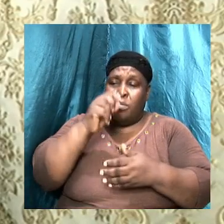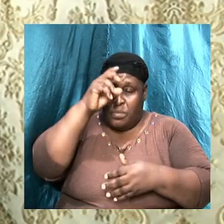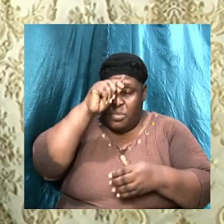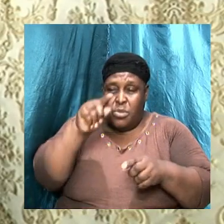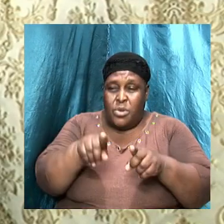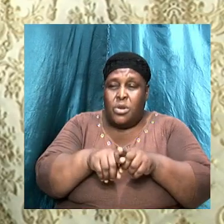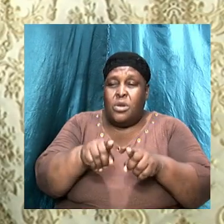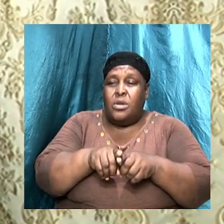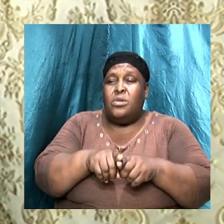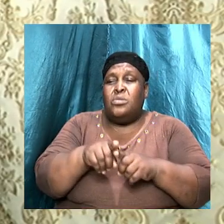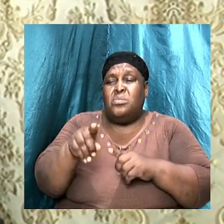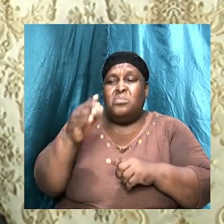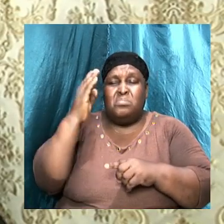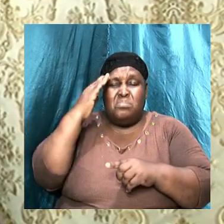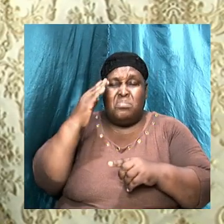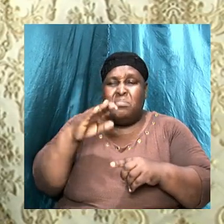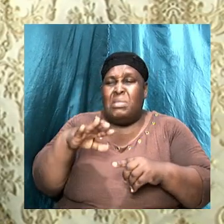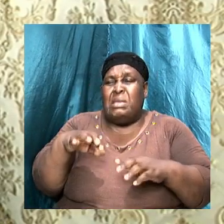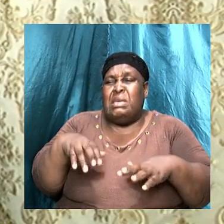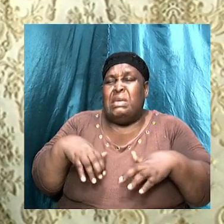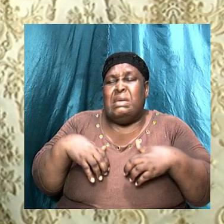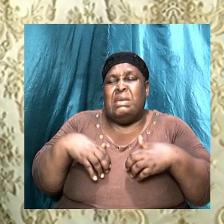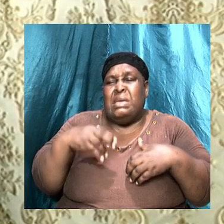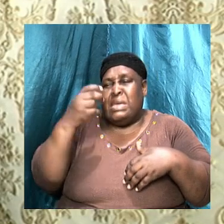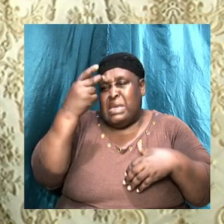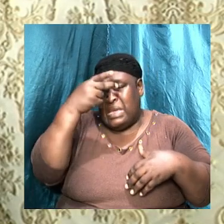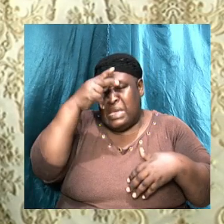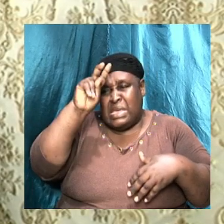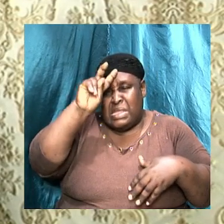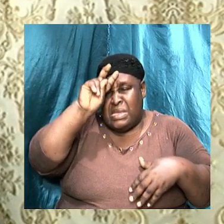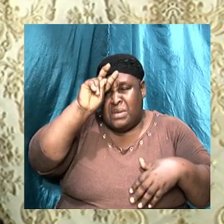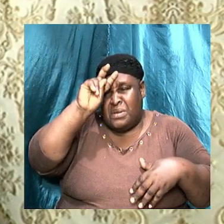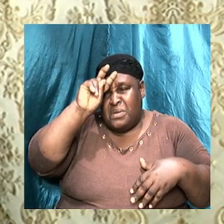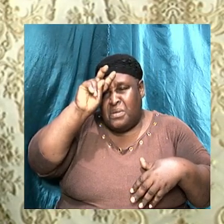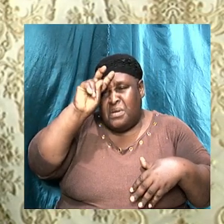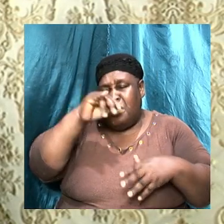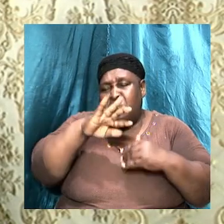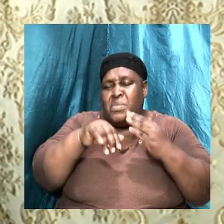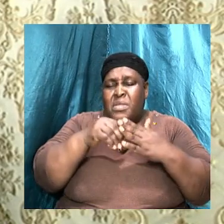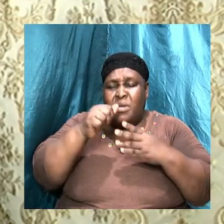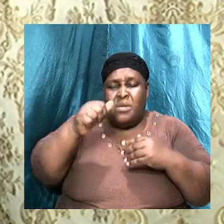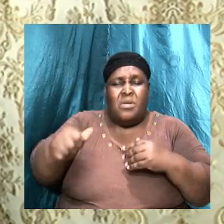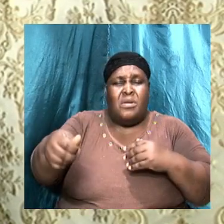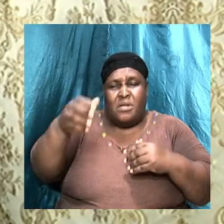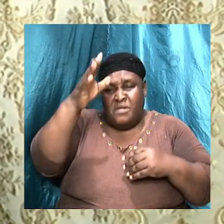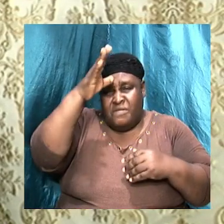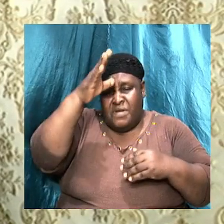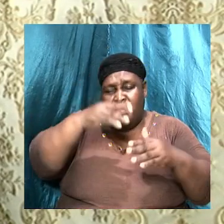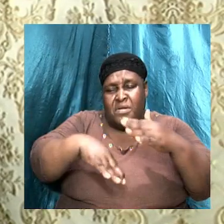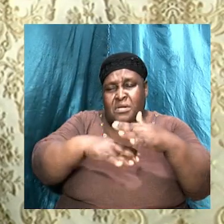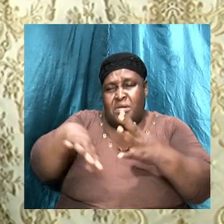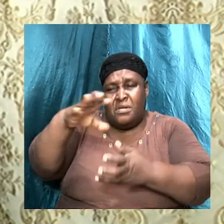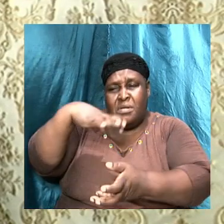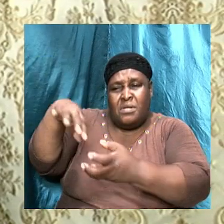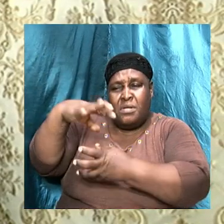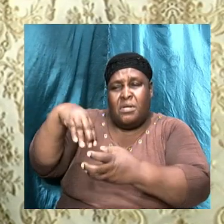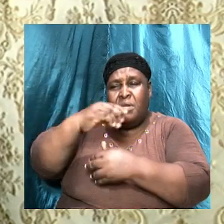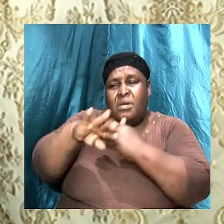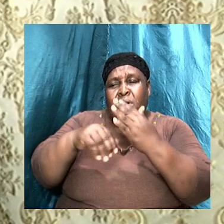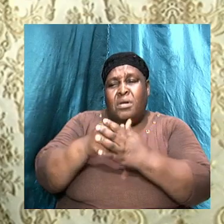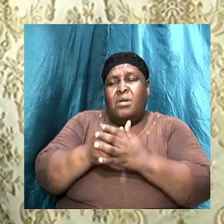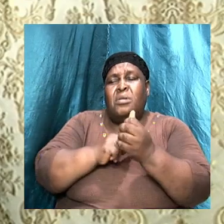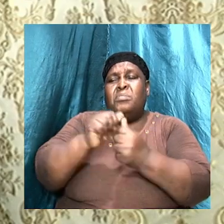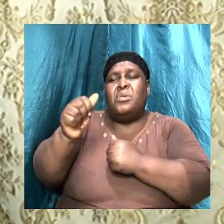be ignorant that all our fathers were under the cloud, and all passed through the sea, and were all